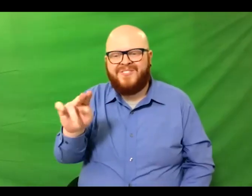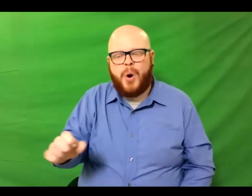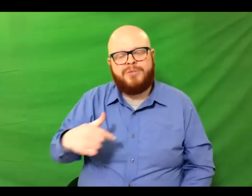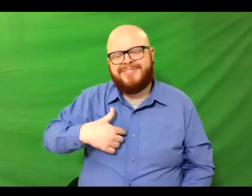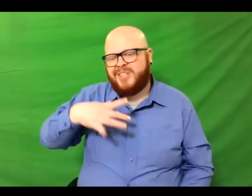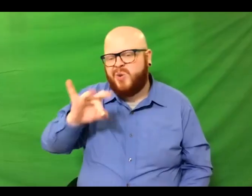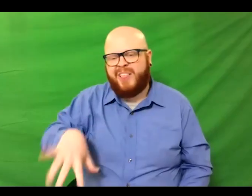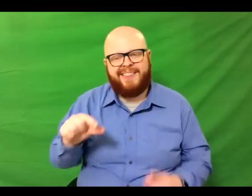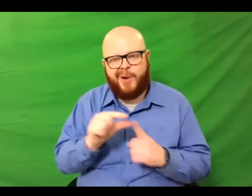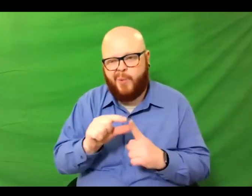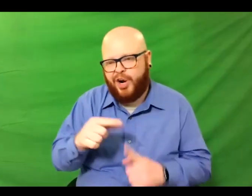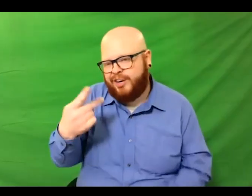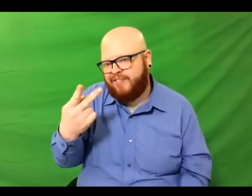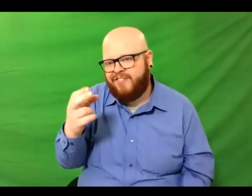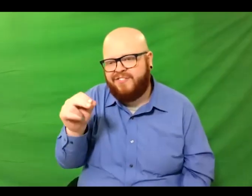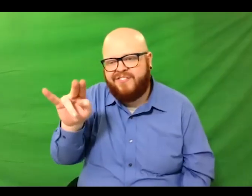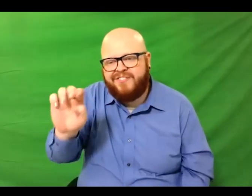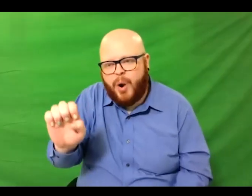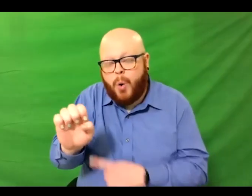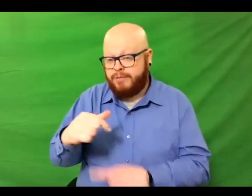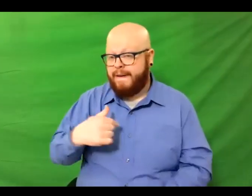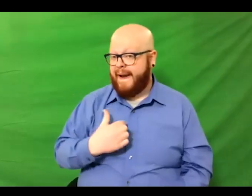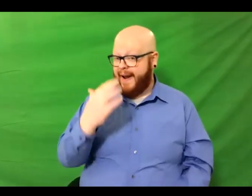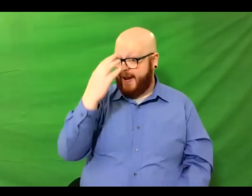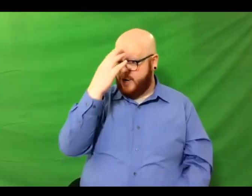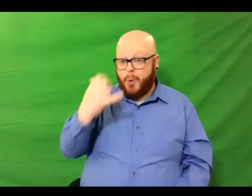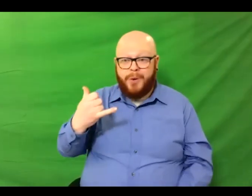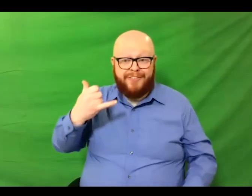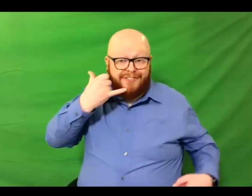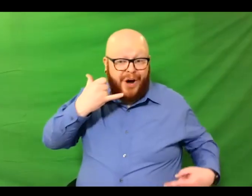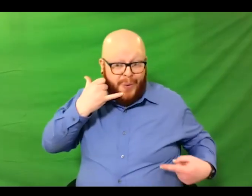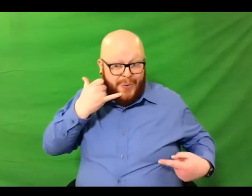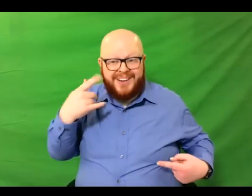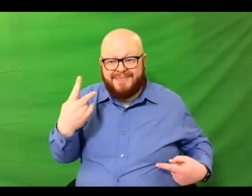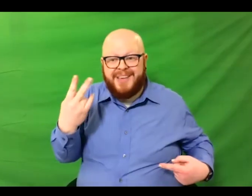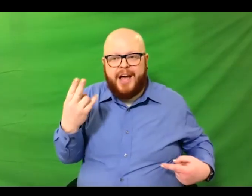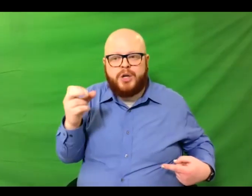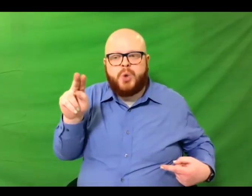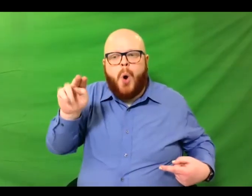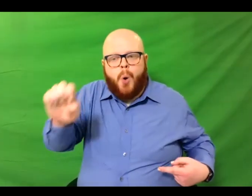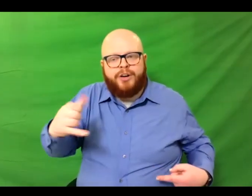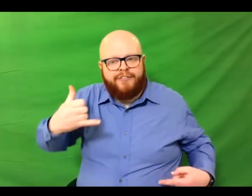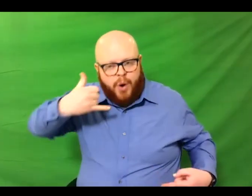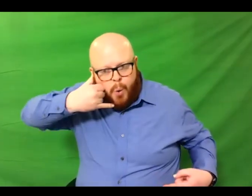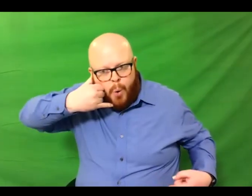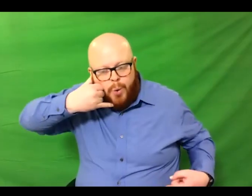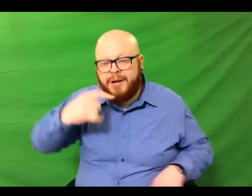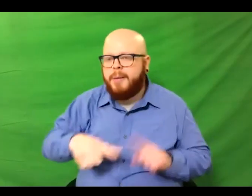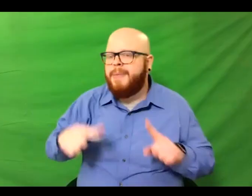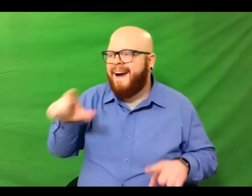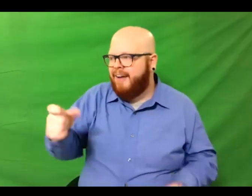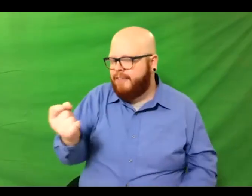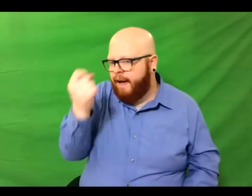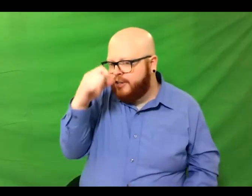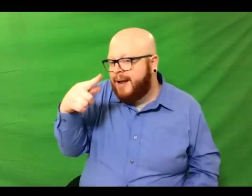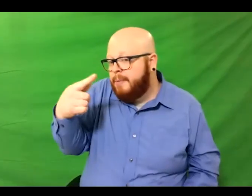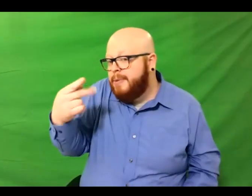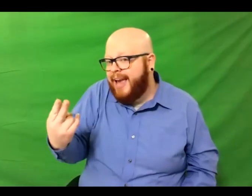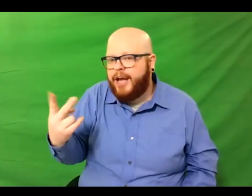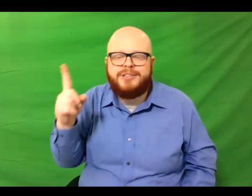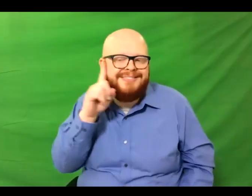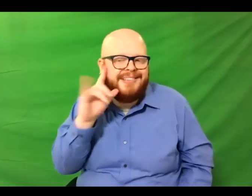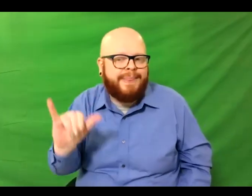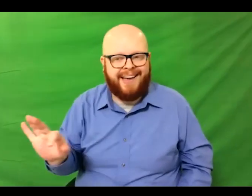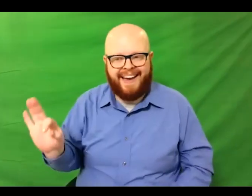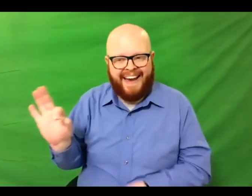So phone, I know that's going to be P-H-O-N-E. But I have to know that PH will make the F sound.